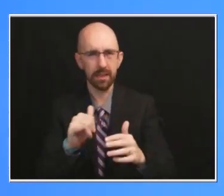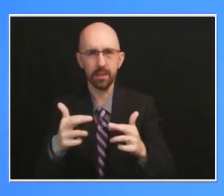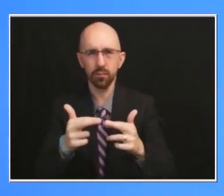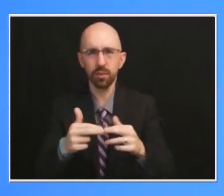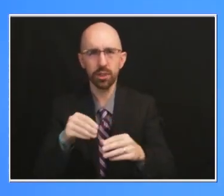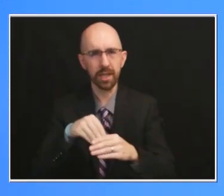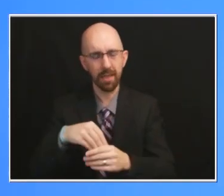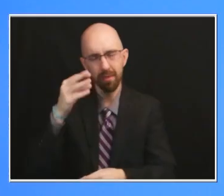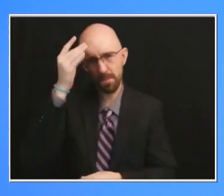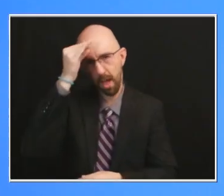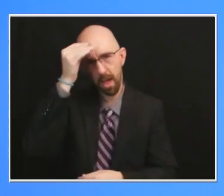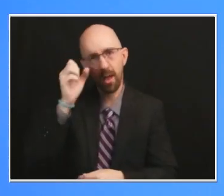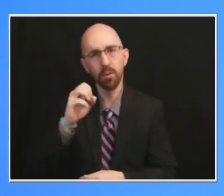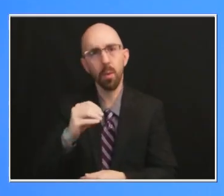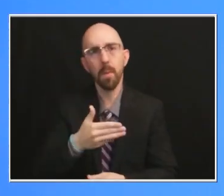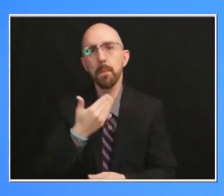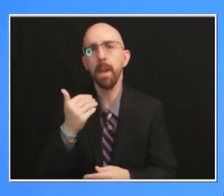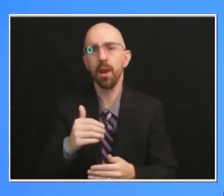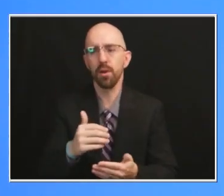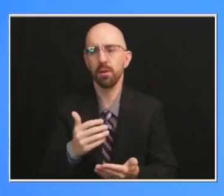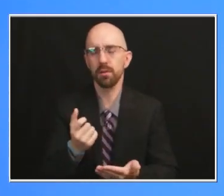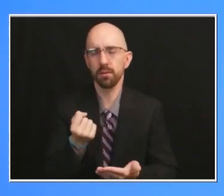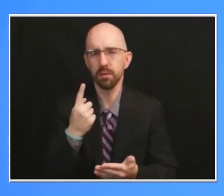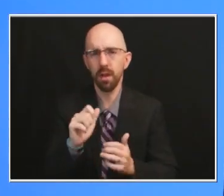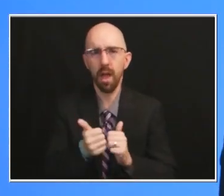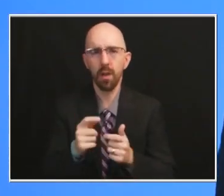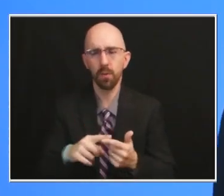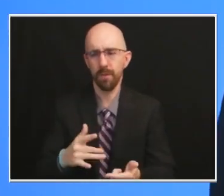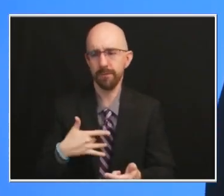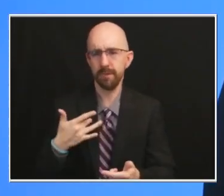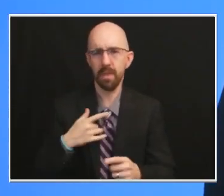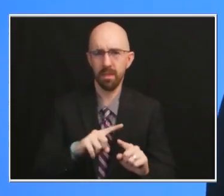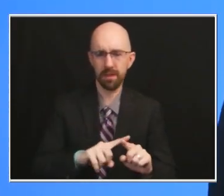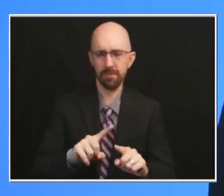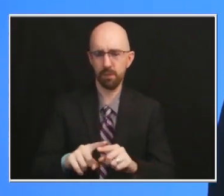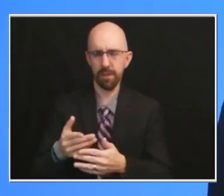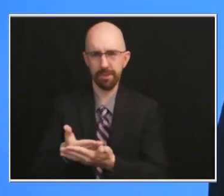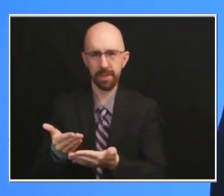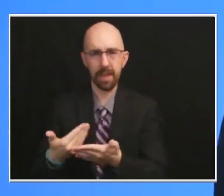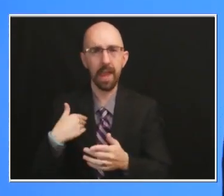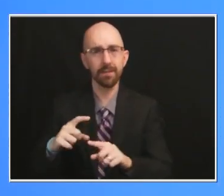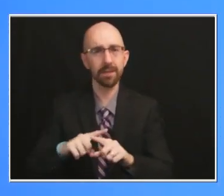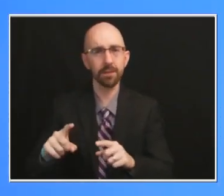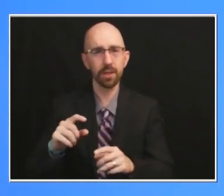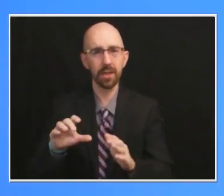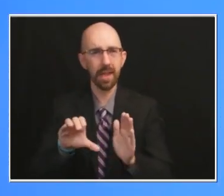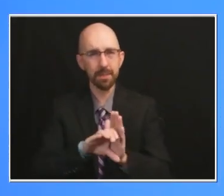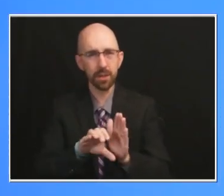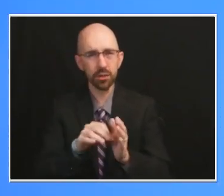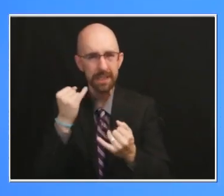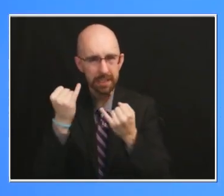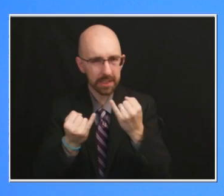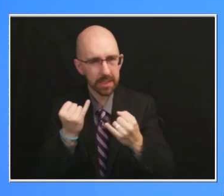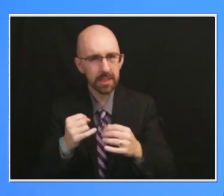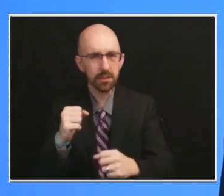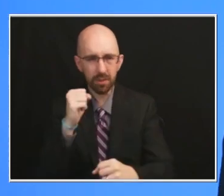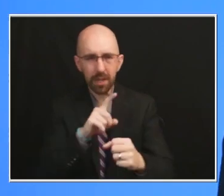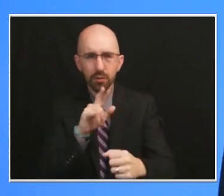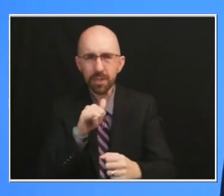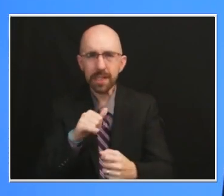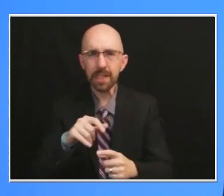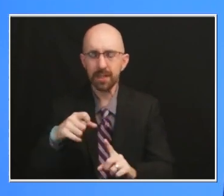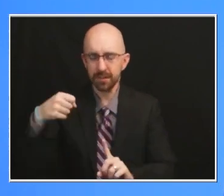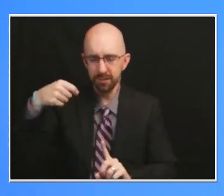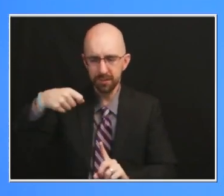that they can better learn how to feel different things. We have different imagery strategies we use to really light those centers up in the